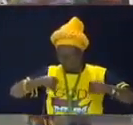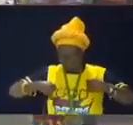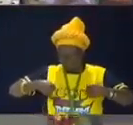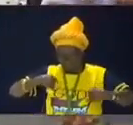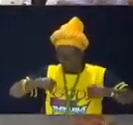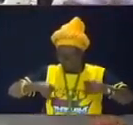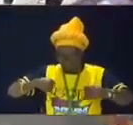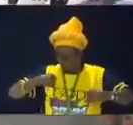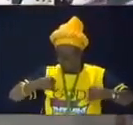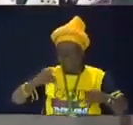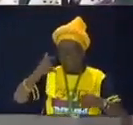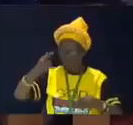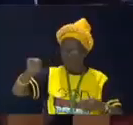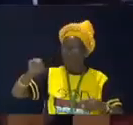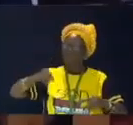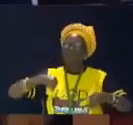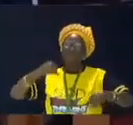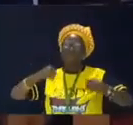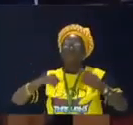That joy that